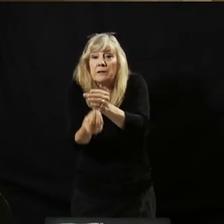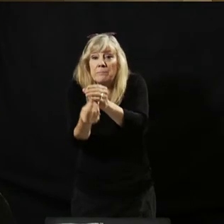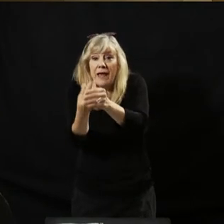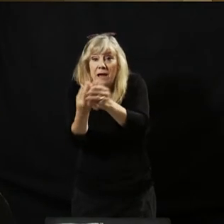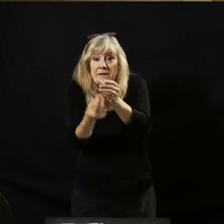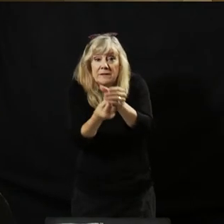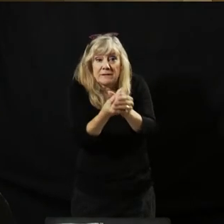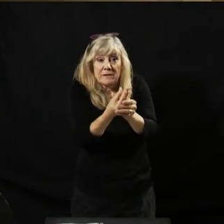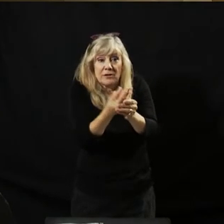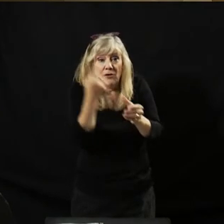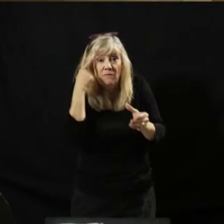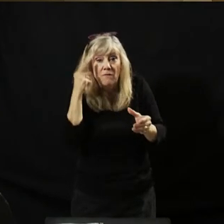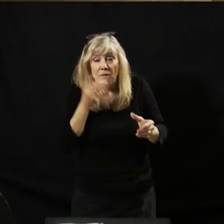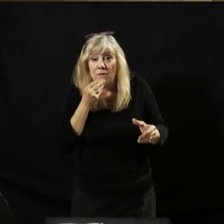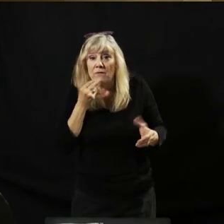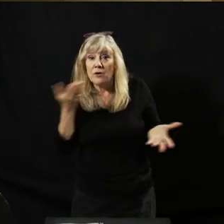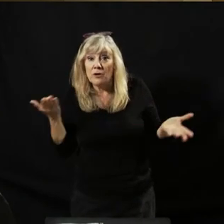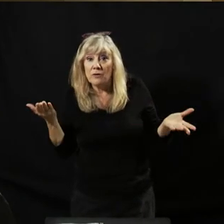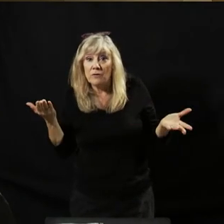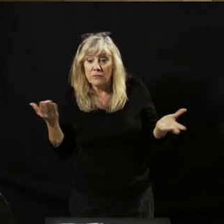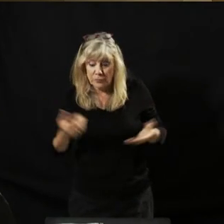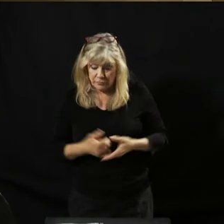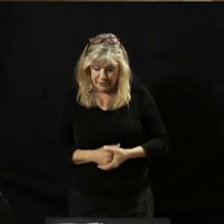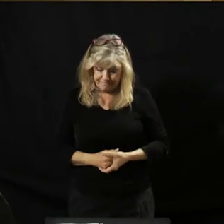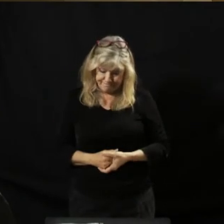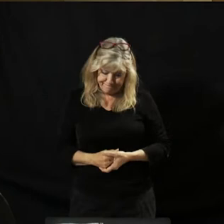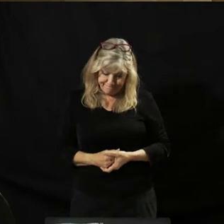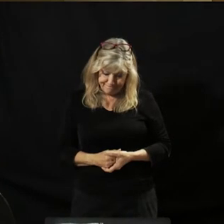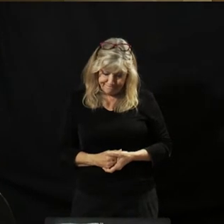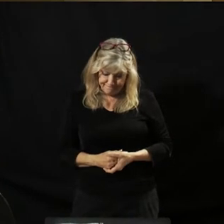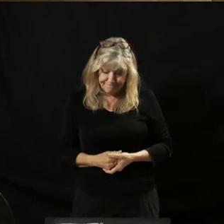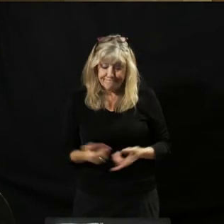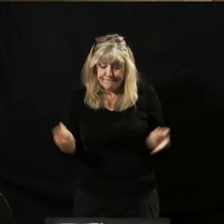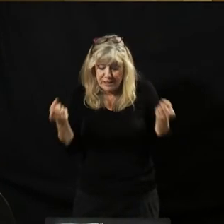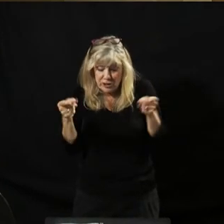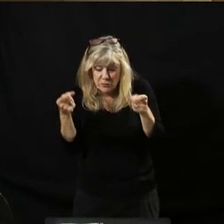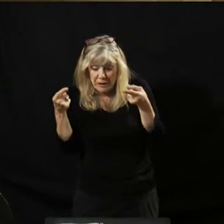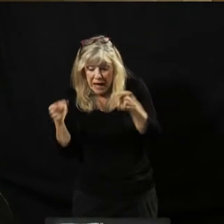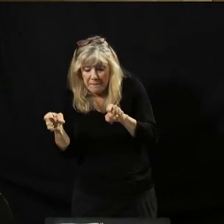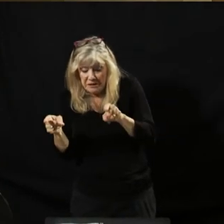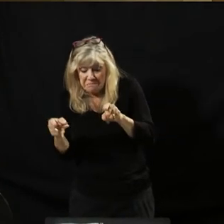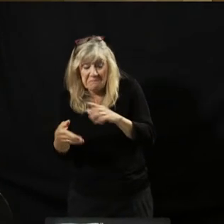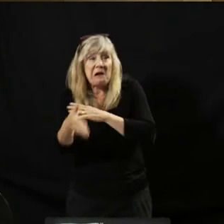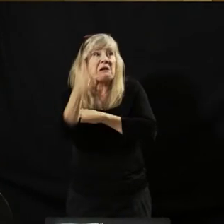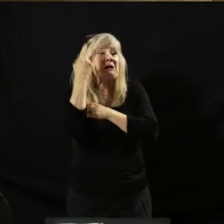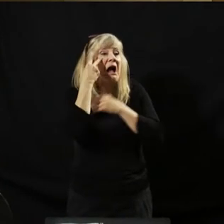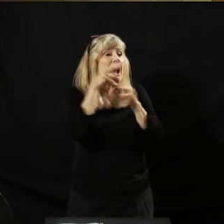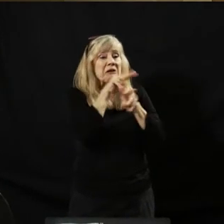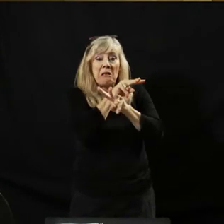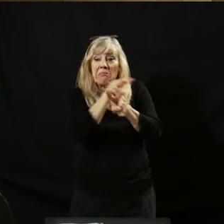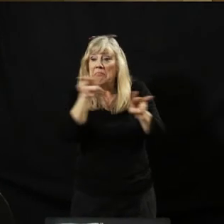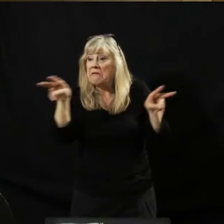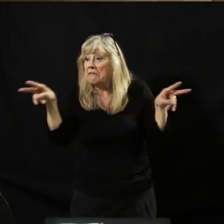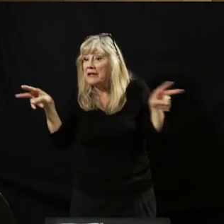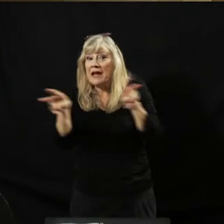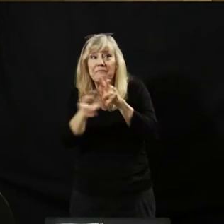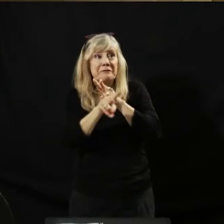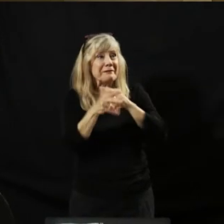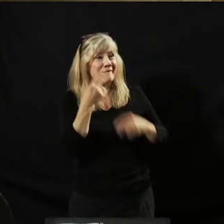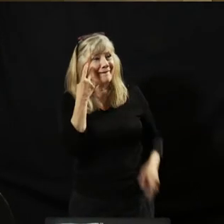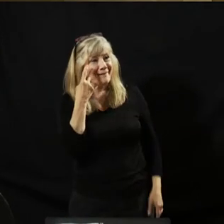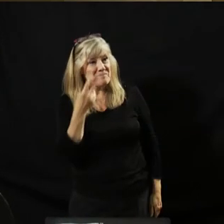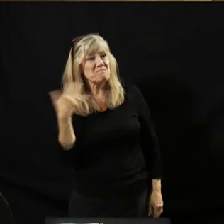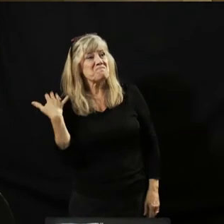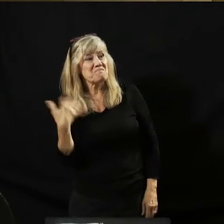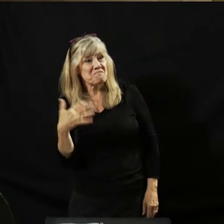food." And so it happened. God looked at everything he made, and he found it